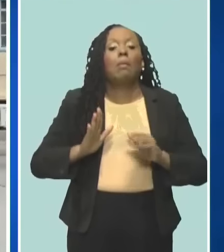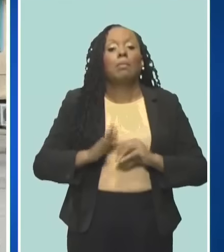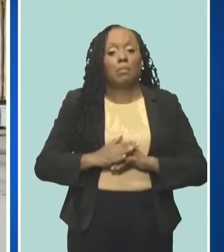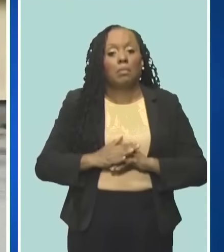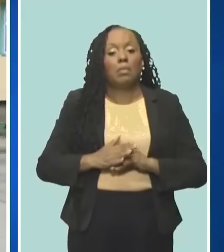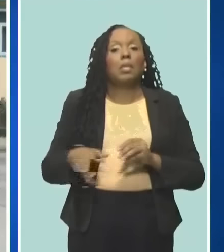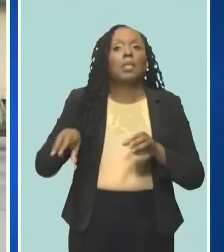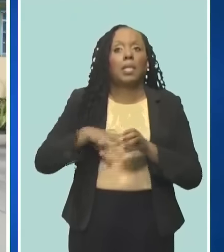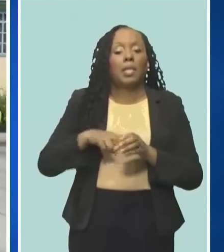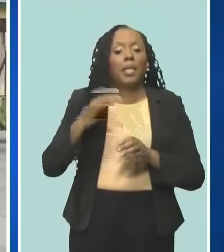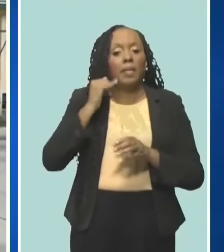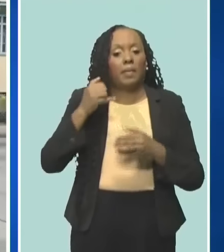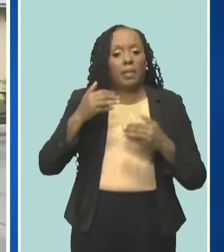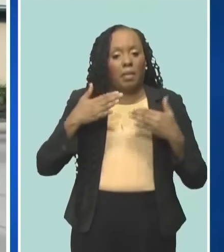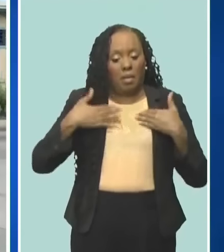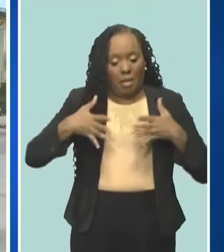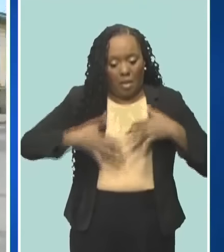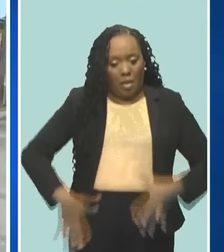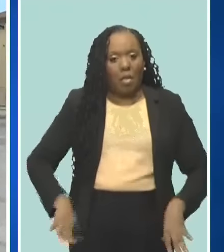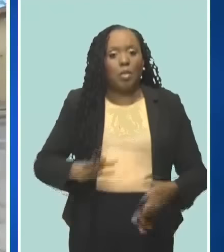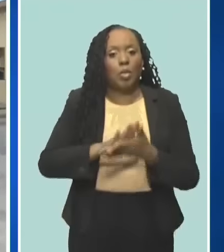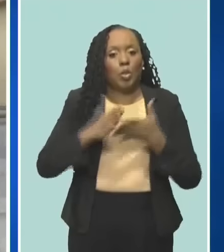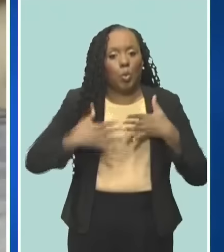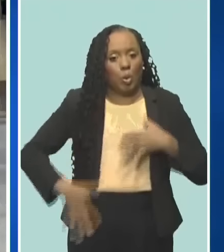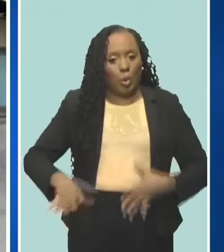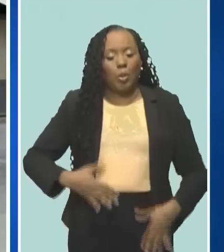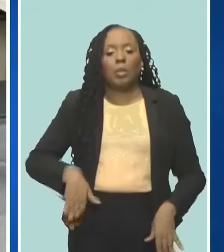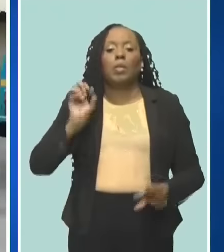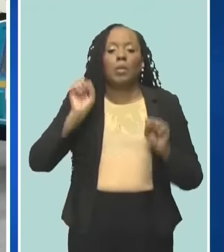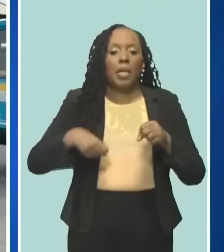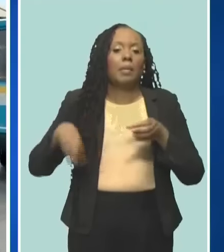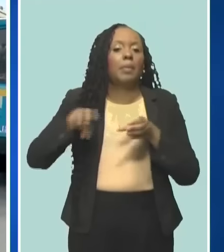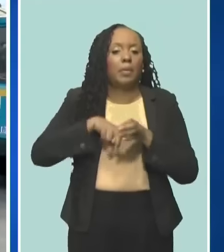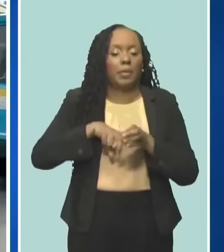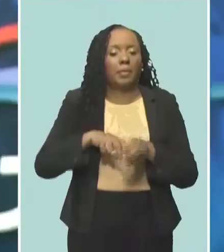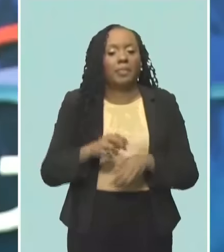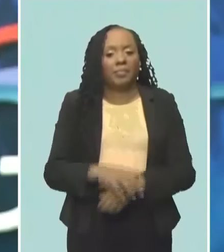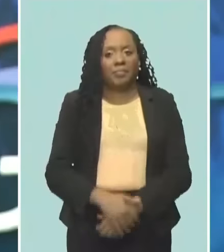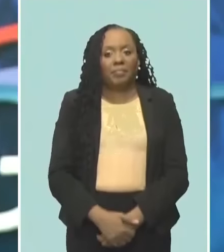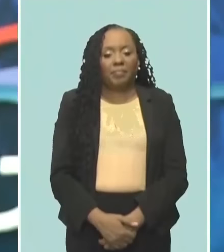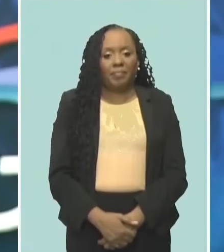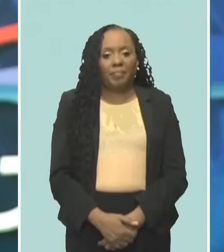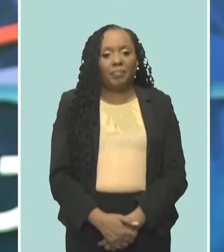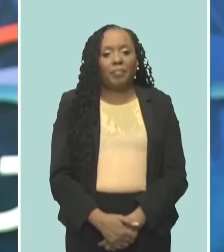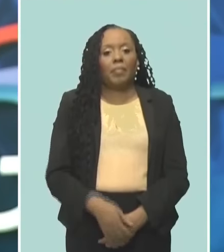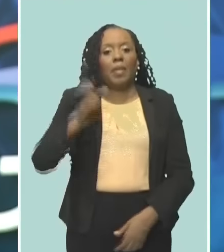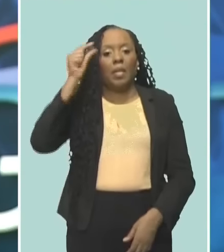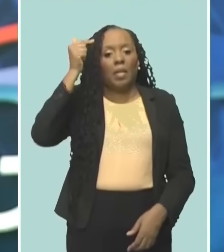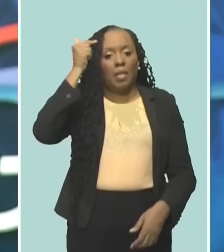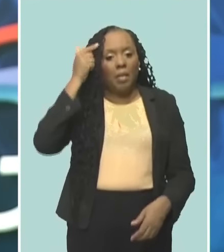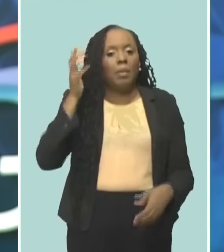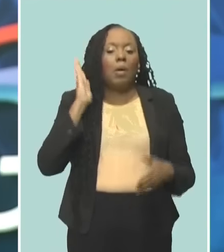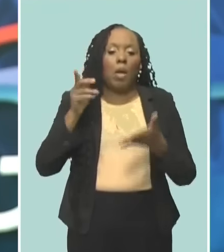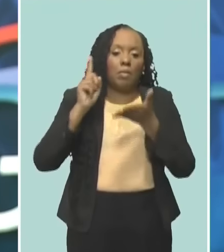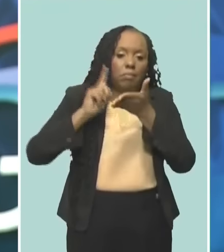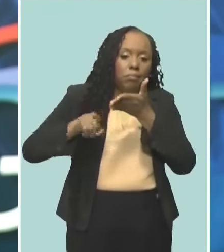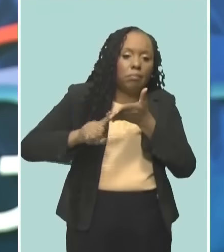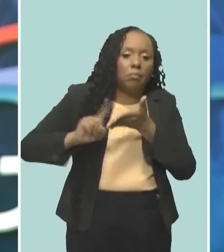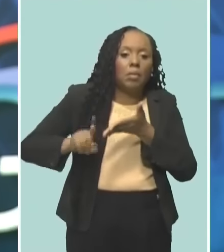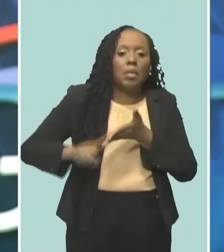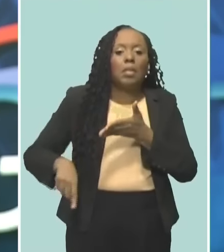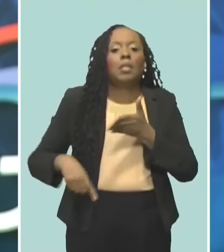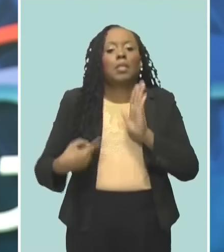they are in school uniform. Sean Farrell, CBC News. Government is planning to undertake a